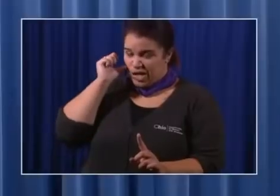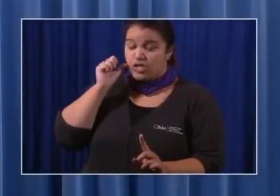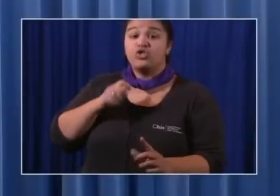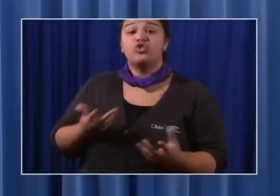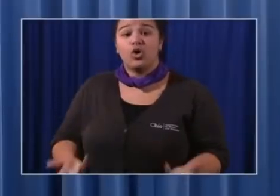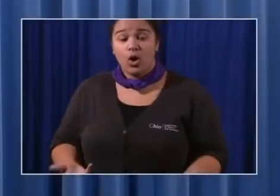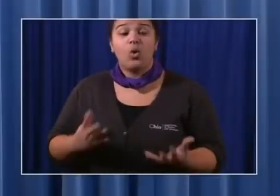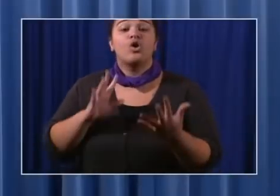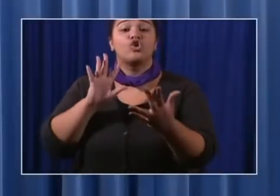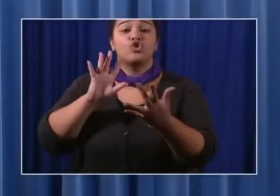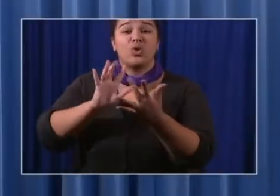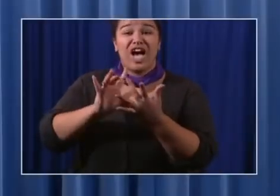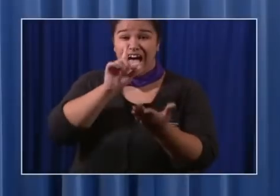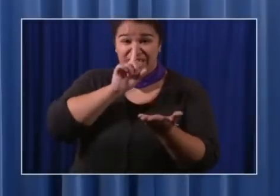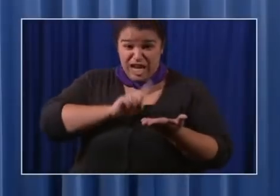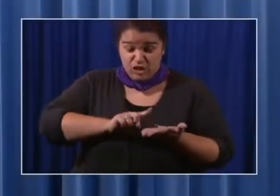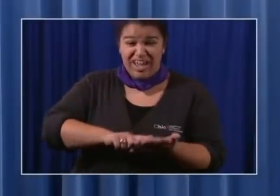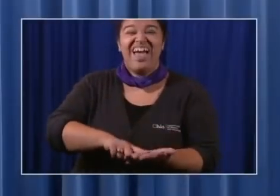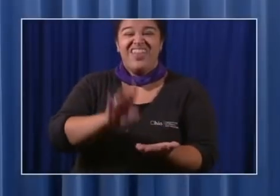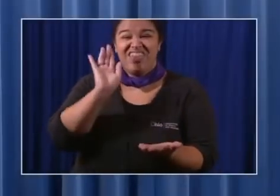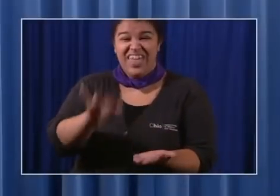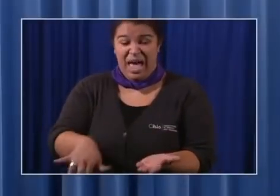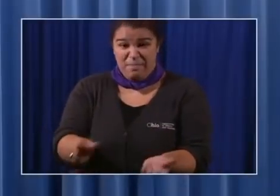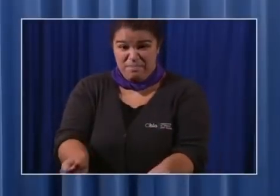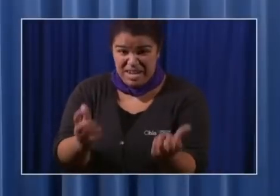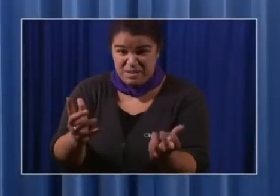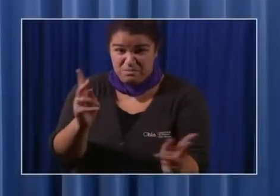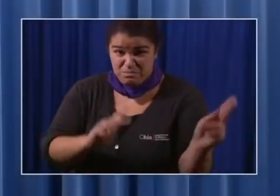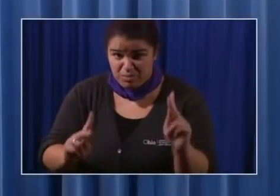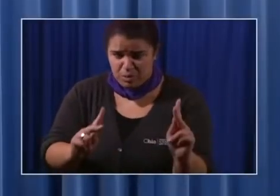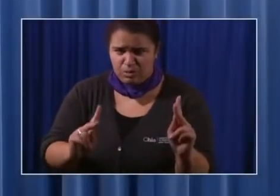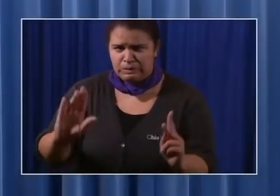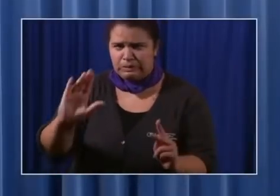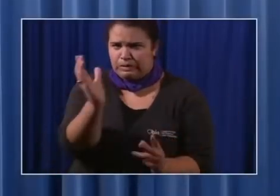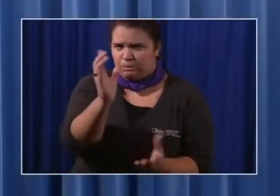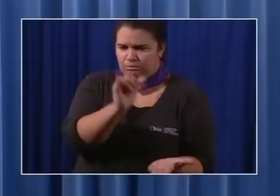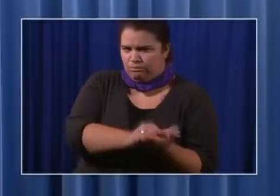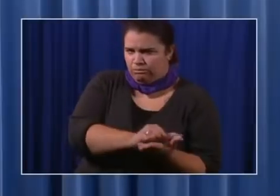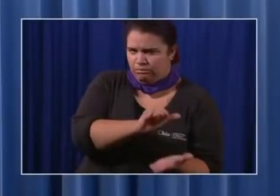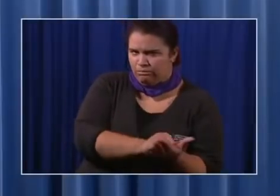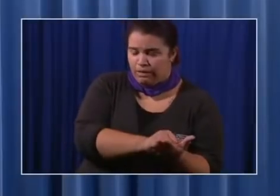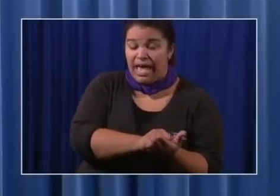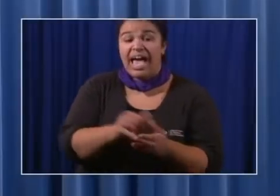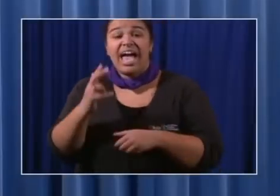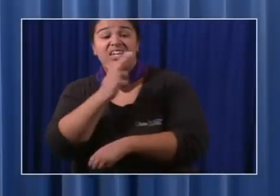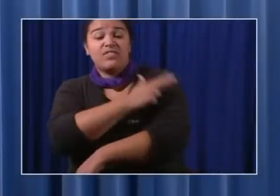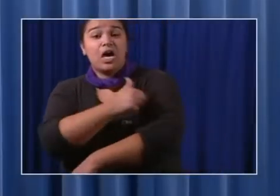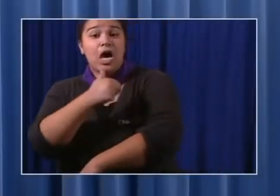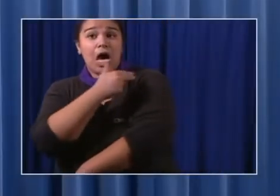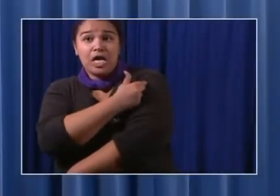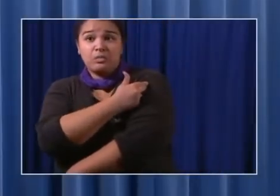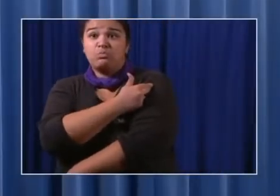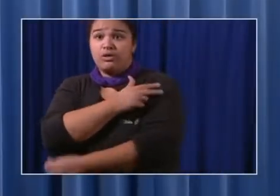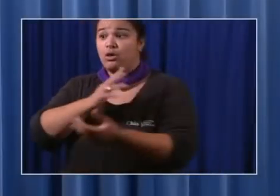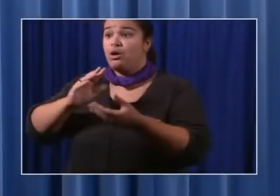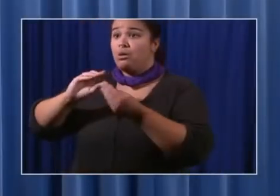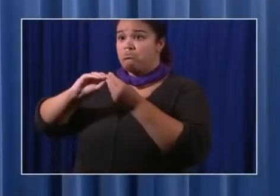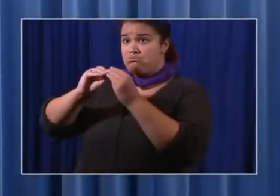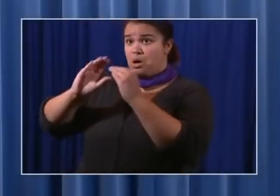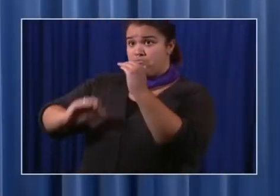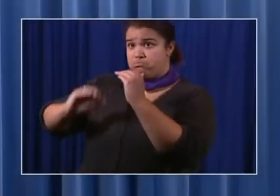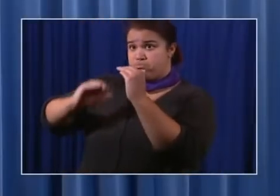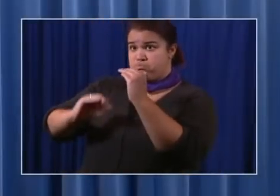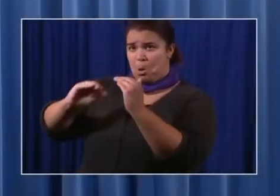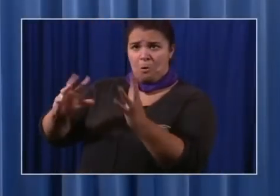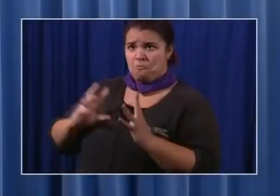that level? And if our hospital capacity is not at risk, which yesterday you said it's not, and if death rates continue to plummet, which they are,